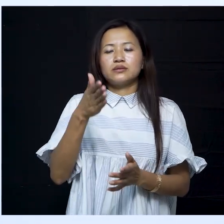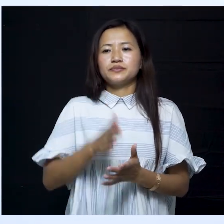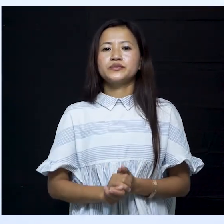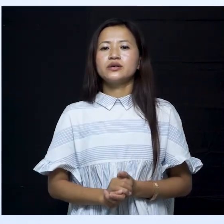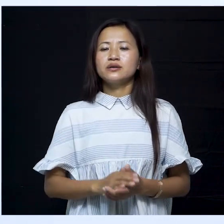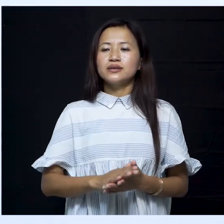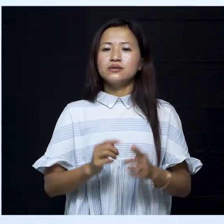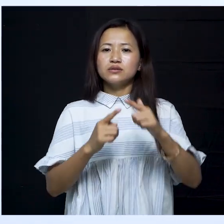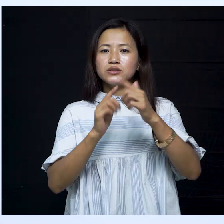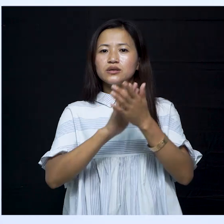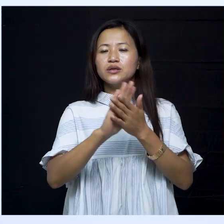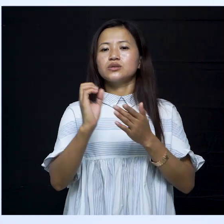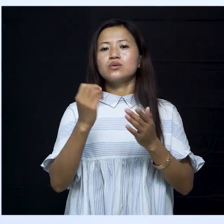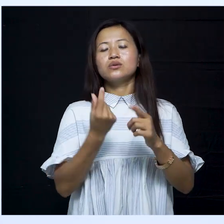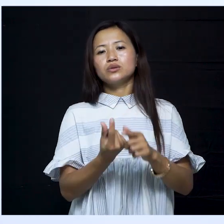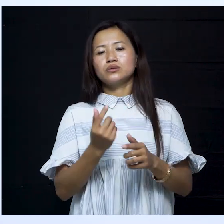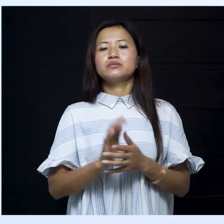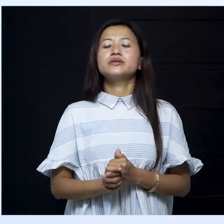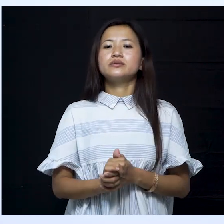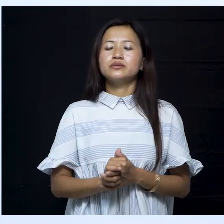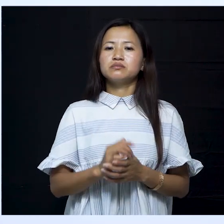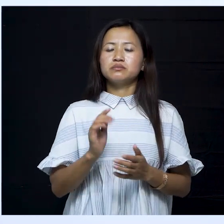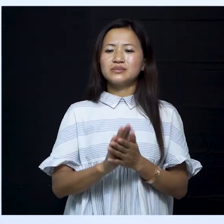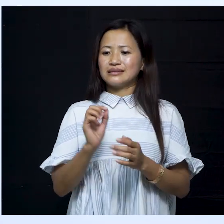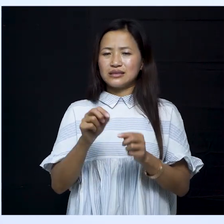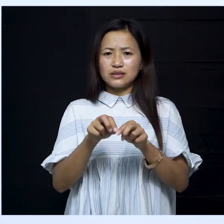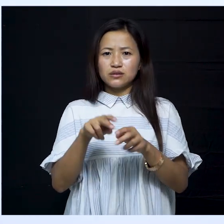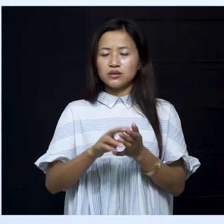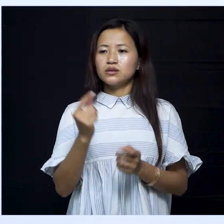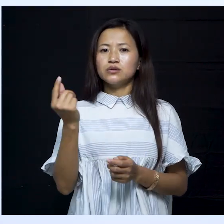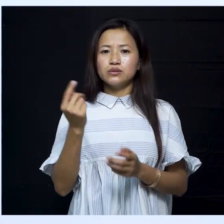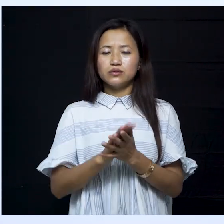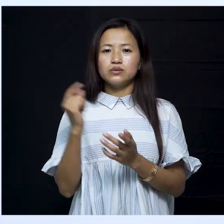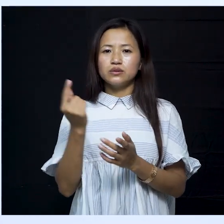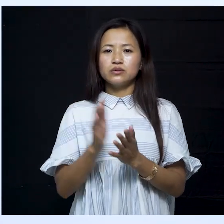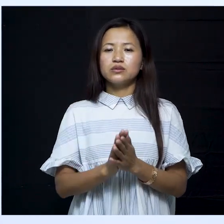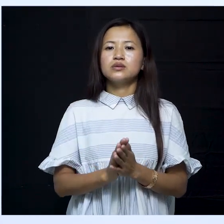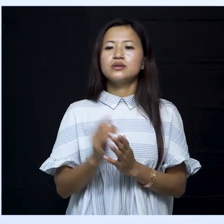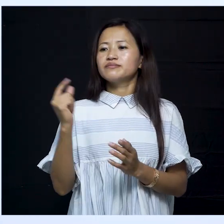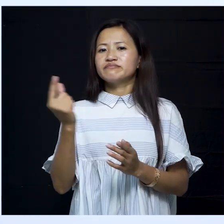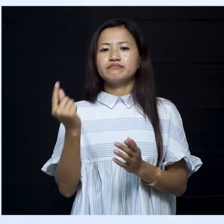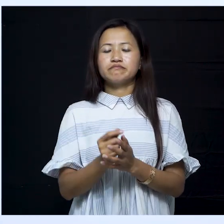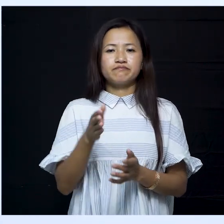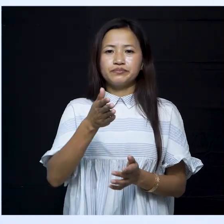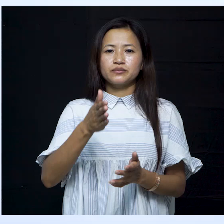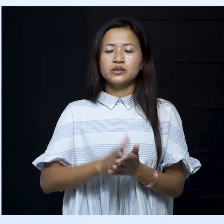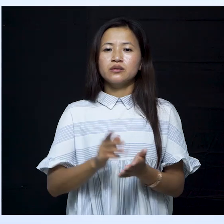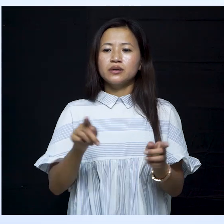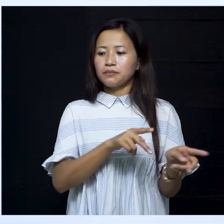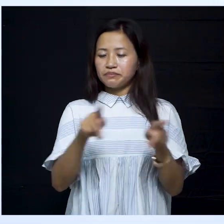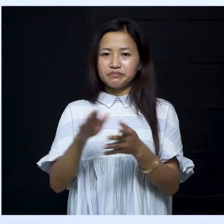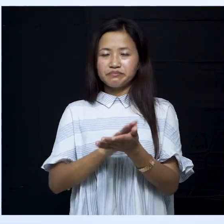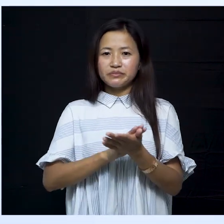for instance, thou, thou. It means you, but you cannot actually use that word, replace